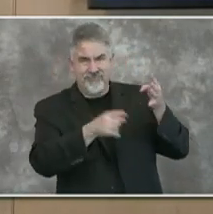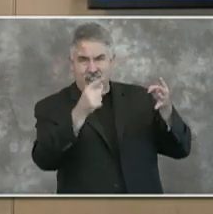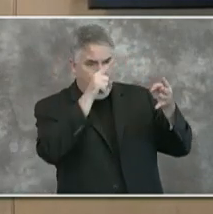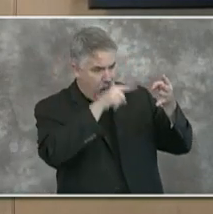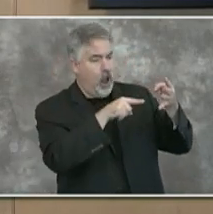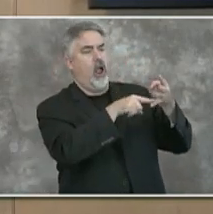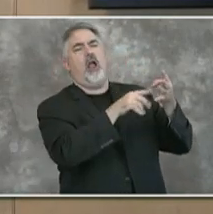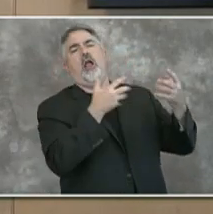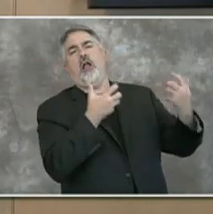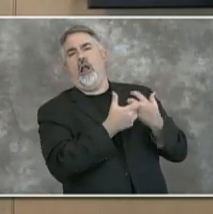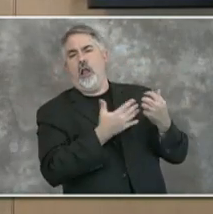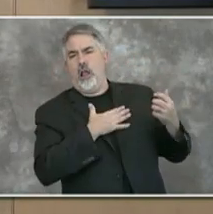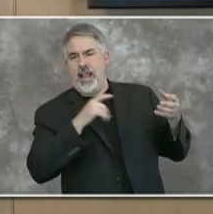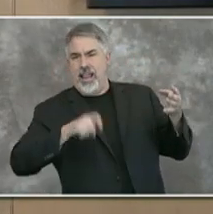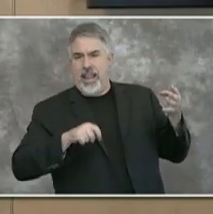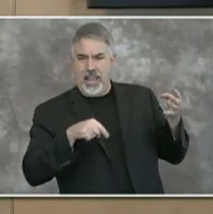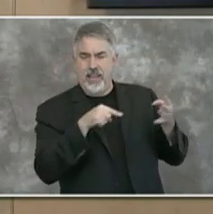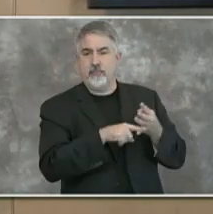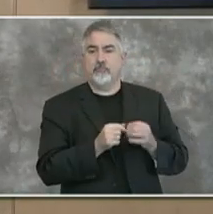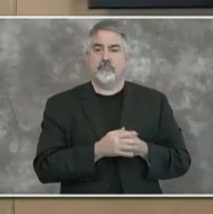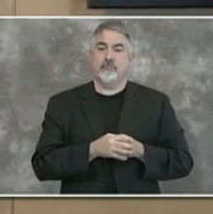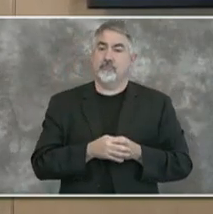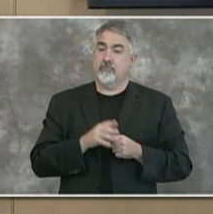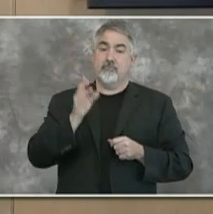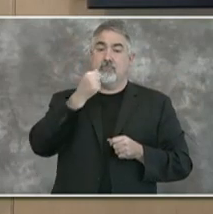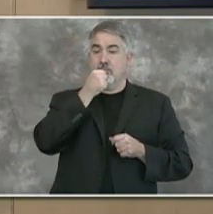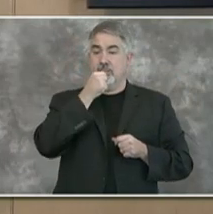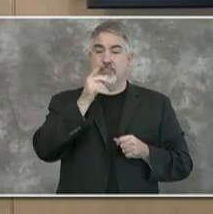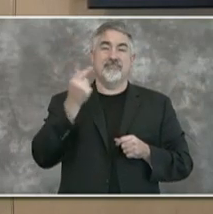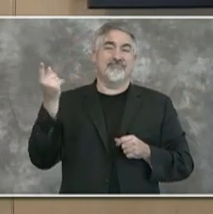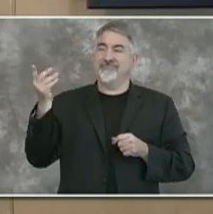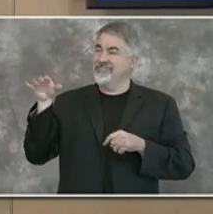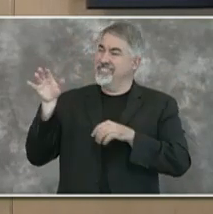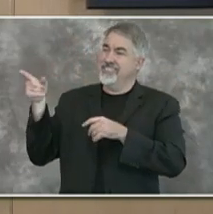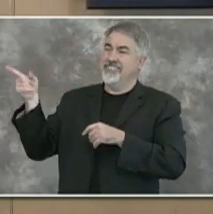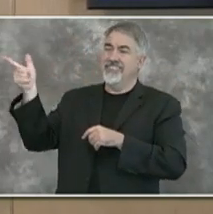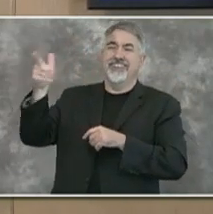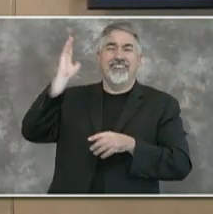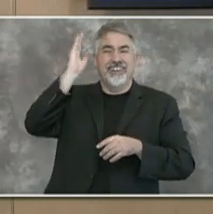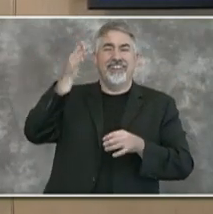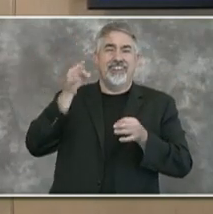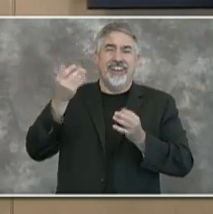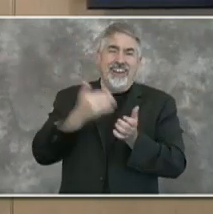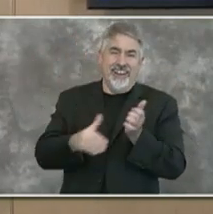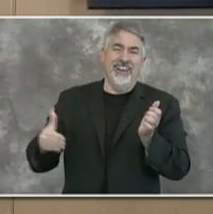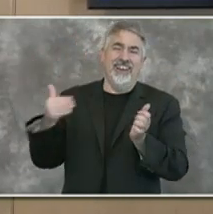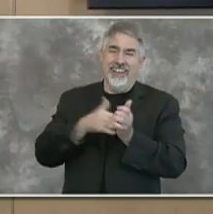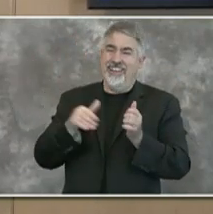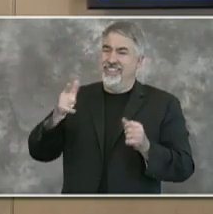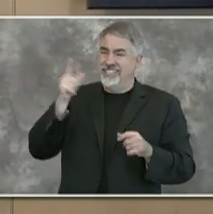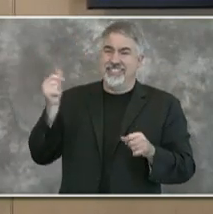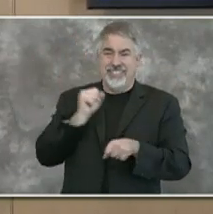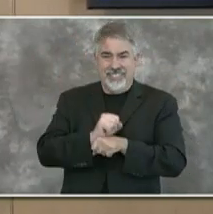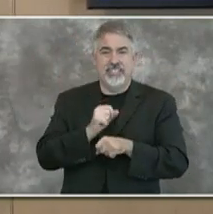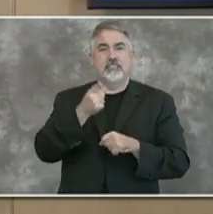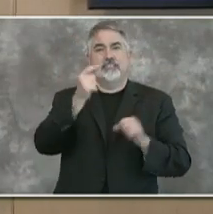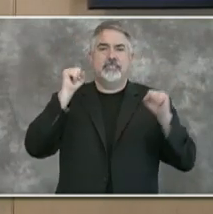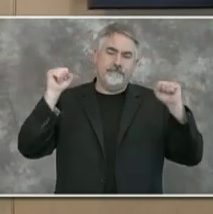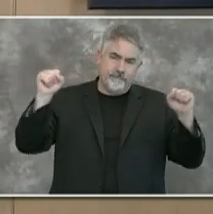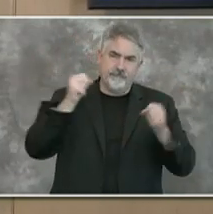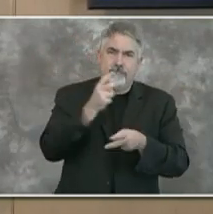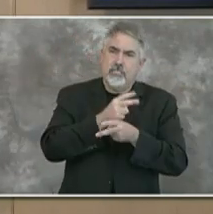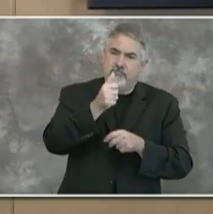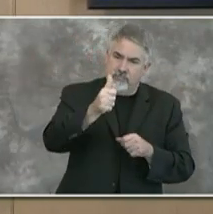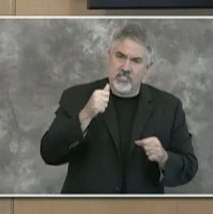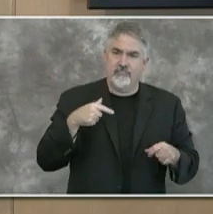same important messages. Supervisor Fletcher mentioned some of these earlier as well. Take care of your body, exercise, don't consume too much news, but